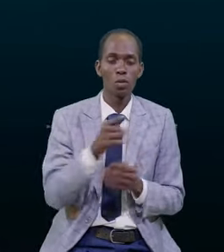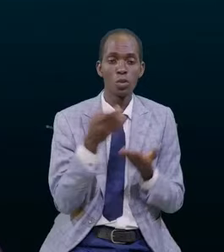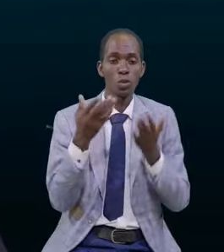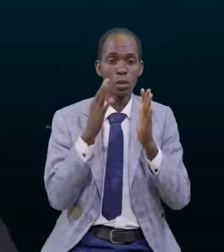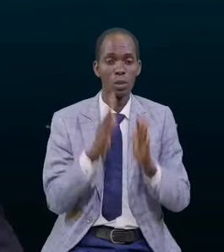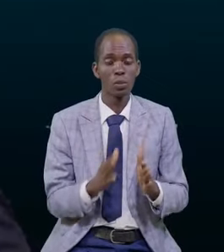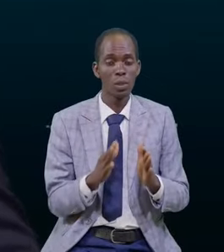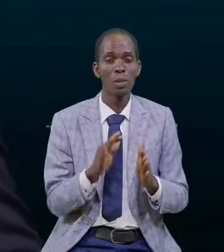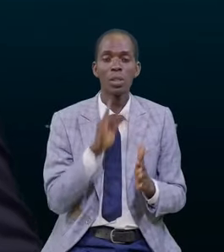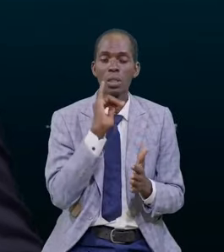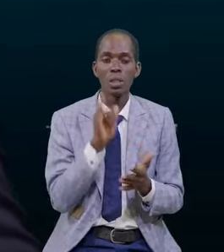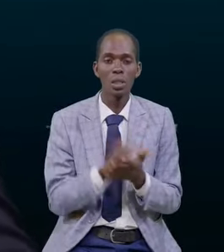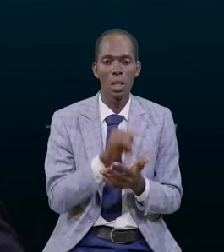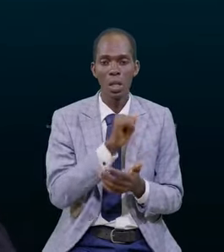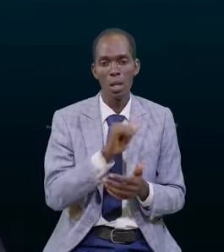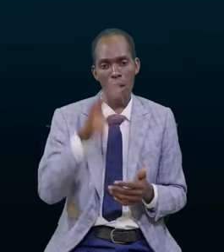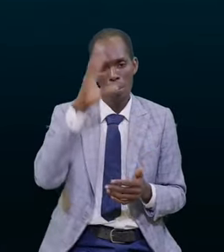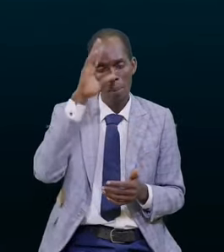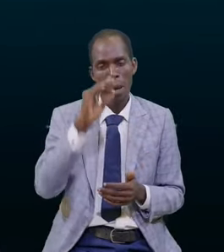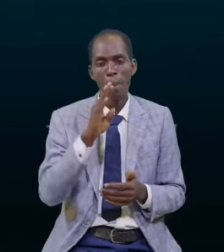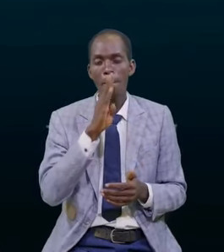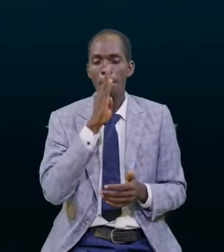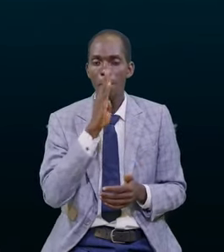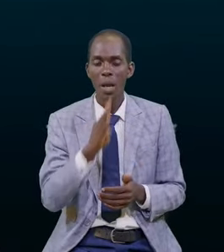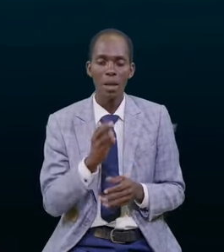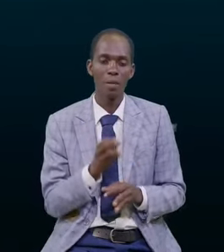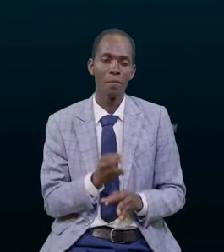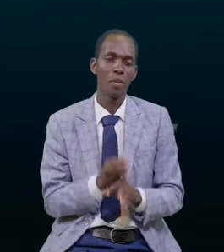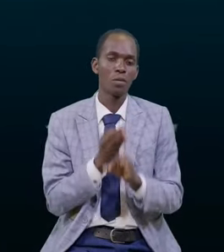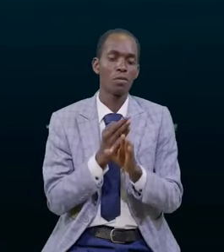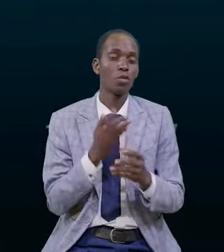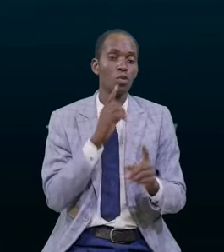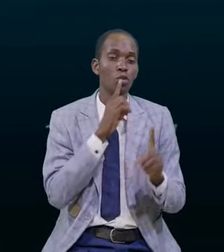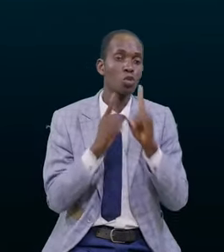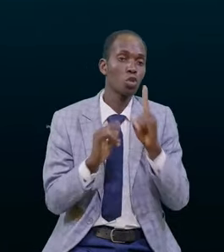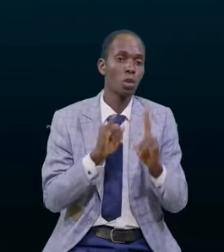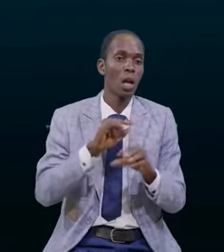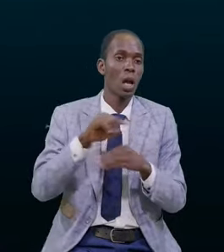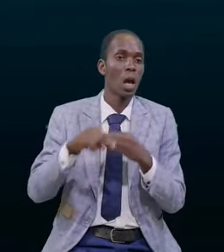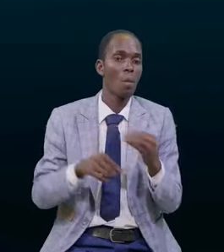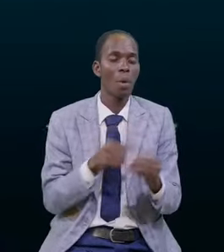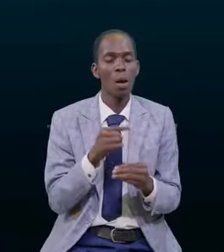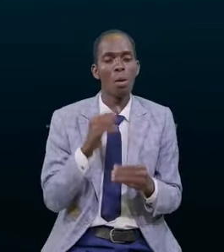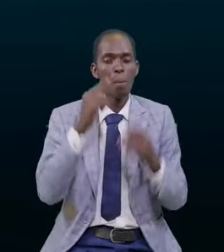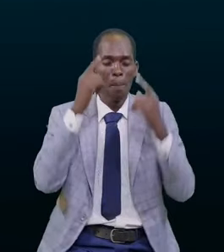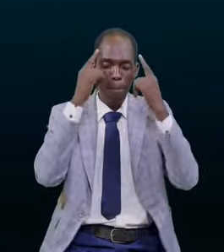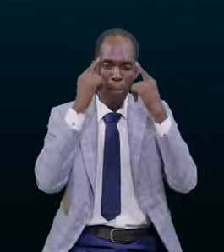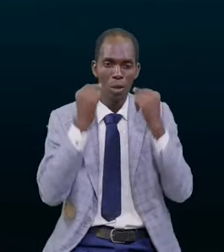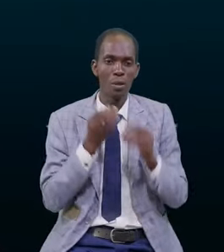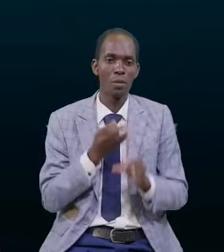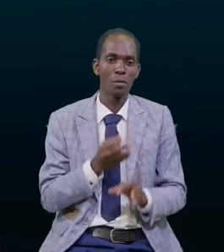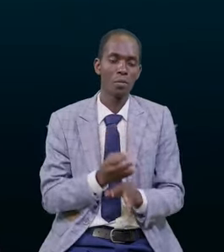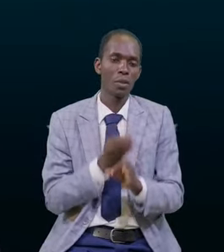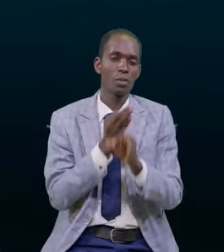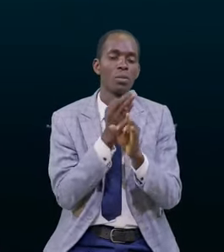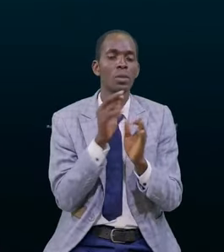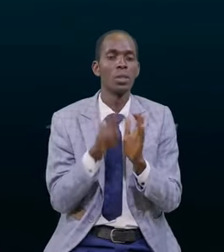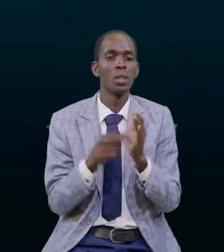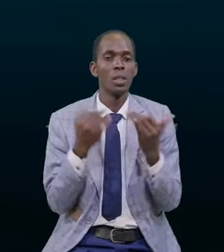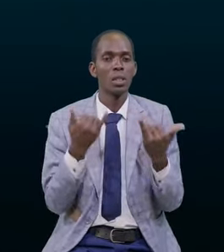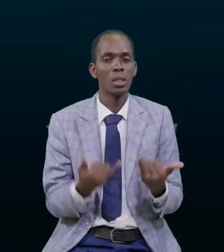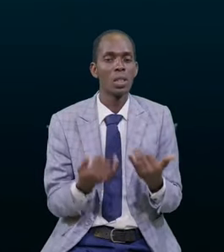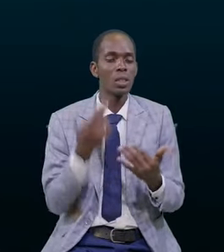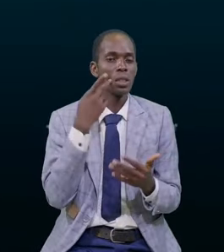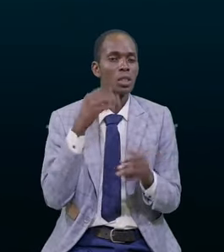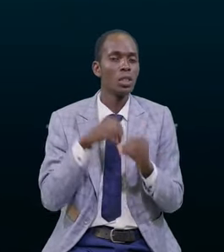faithful talking about the faithfulness of Moses we have to go as far back as Numbers chapter 12 and see the